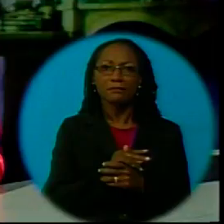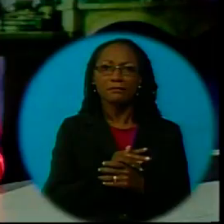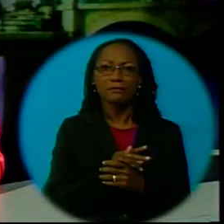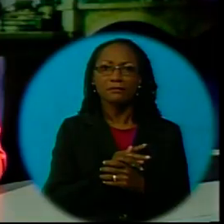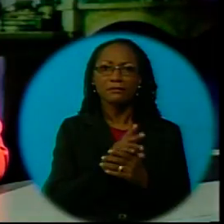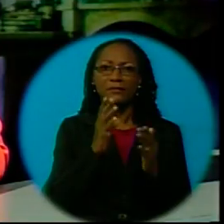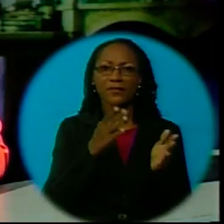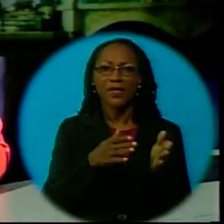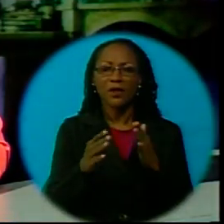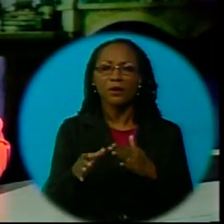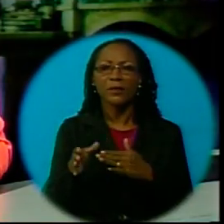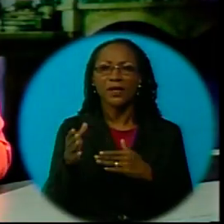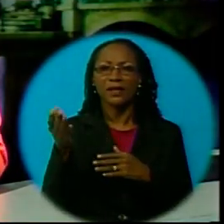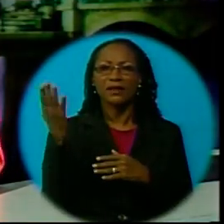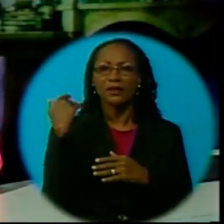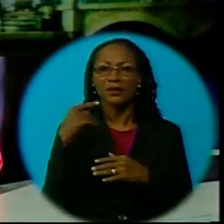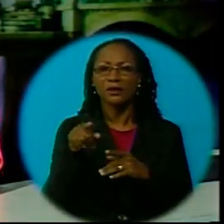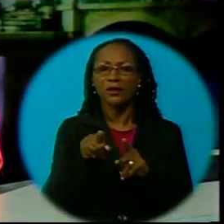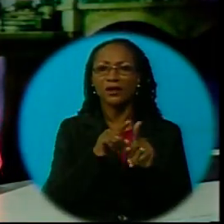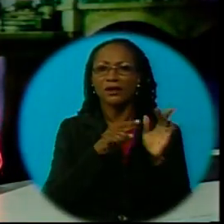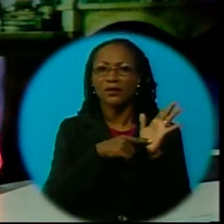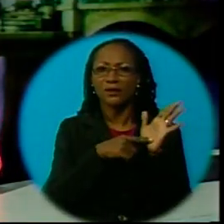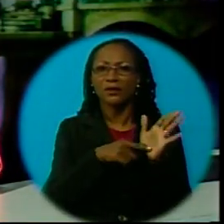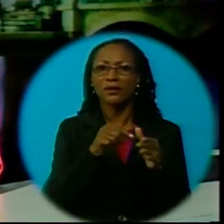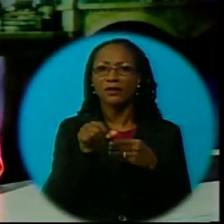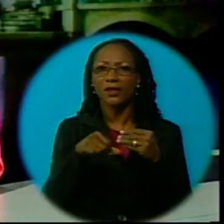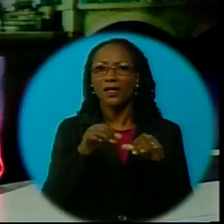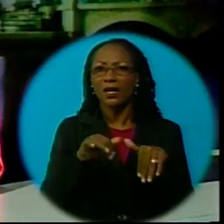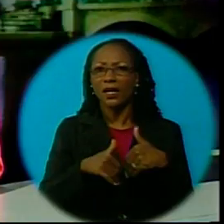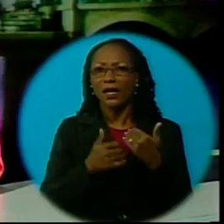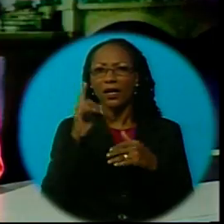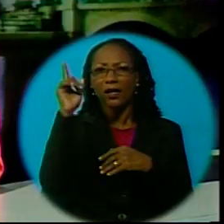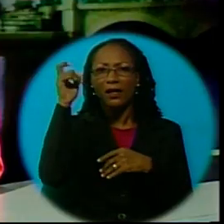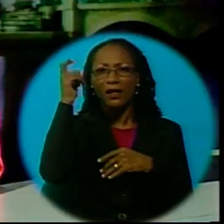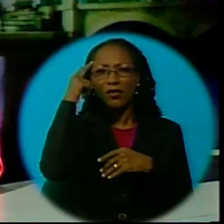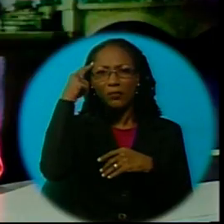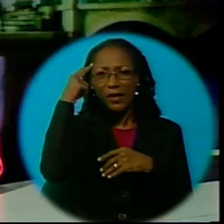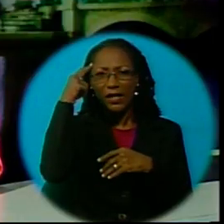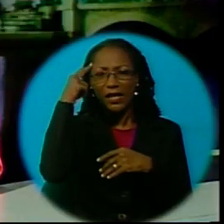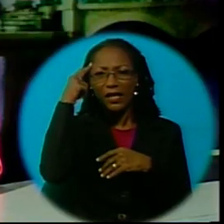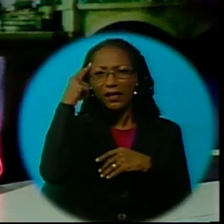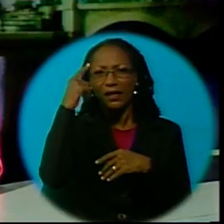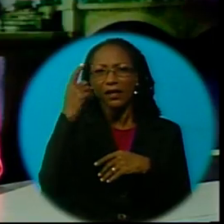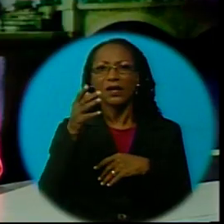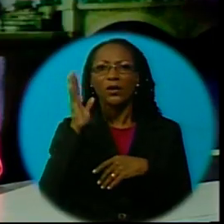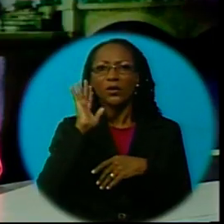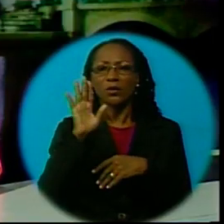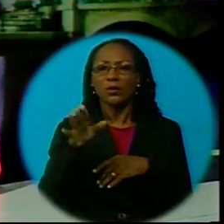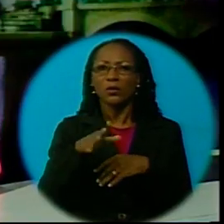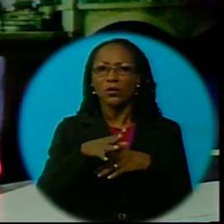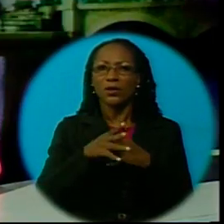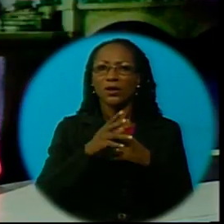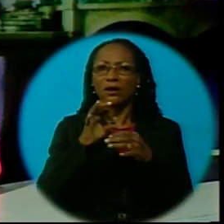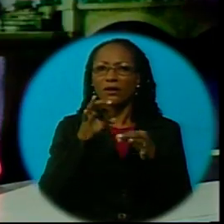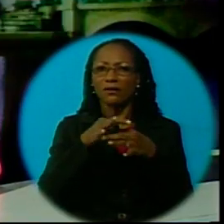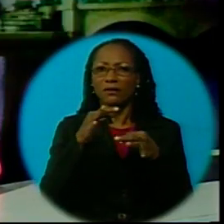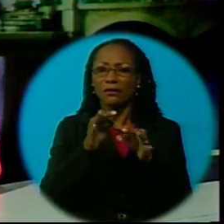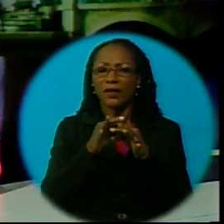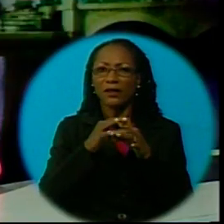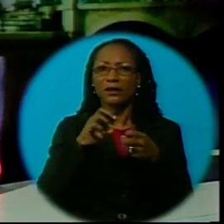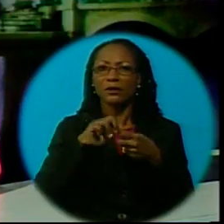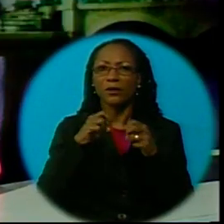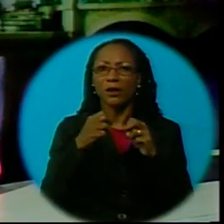News. Thanks, Ryan. Our plans were also revealed about just how government intends to tackle the issue of poor